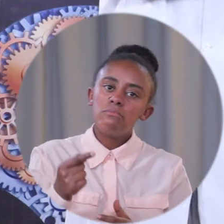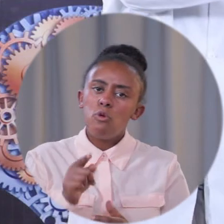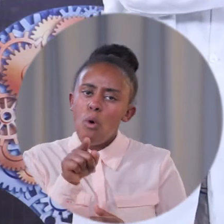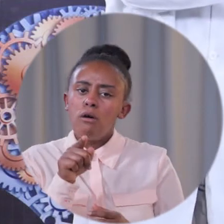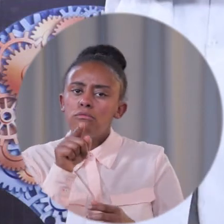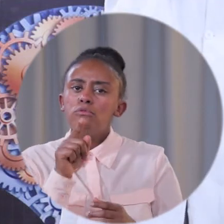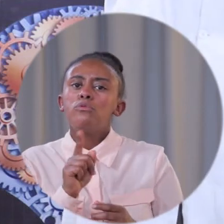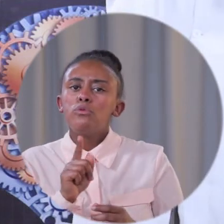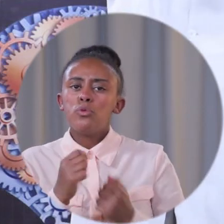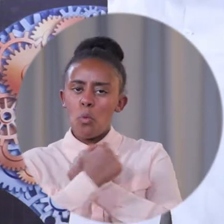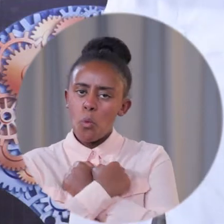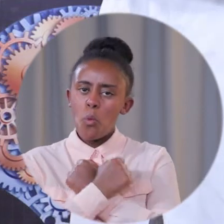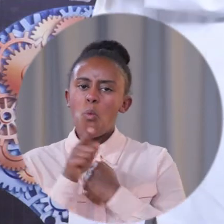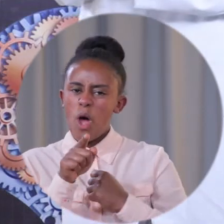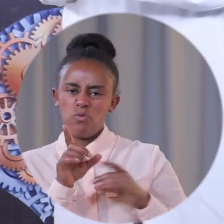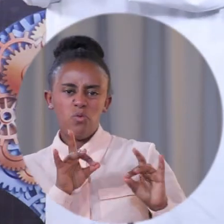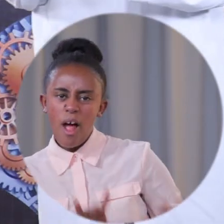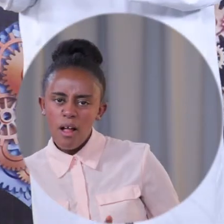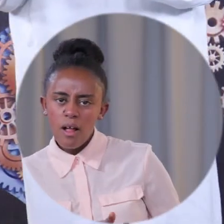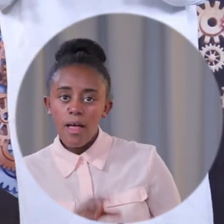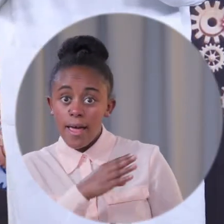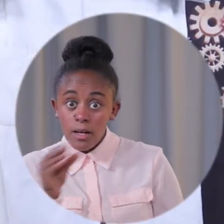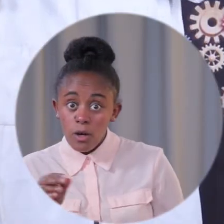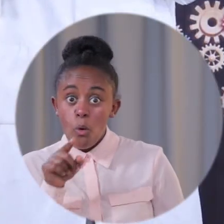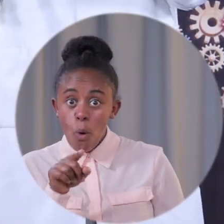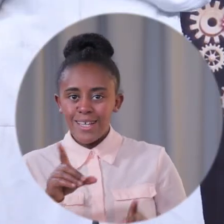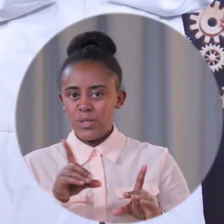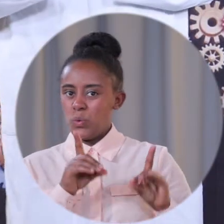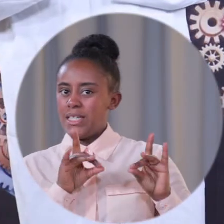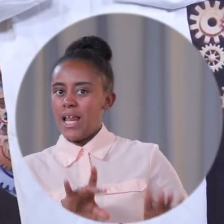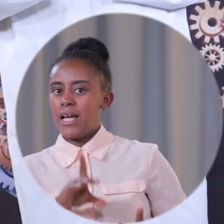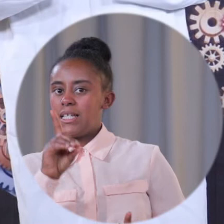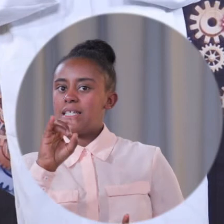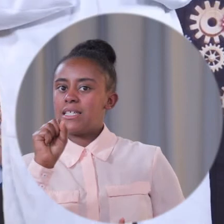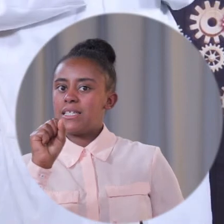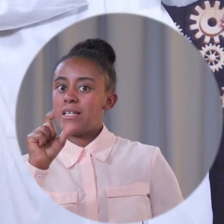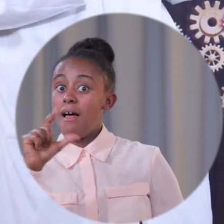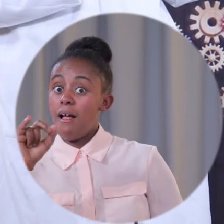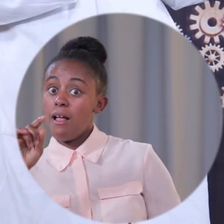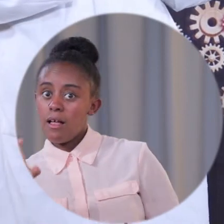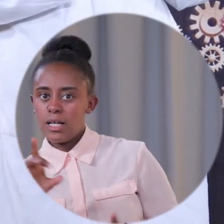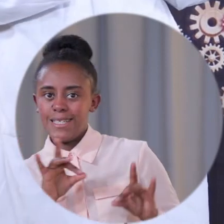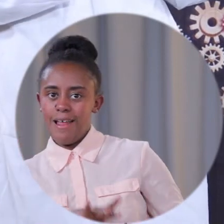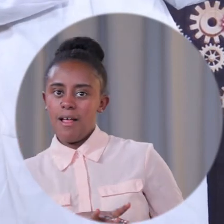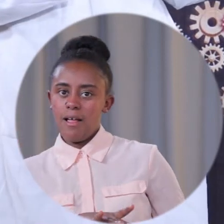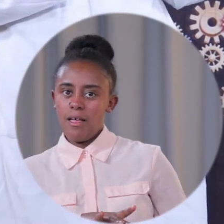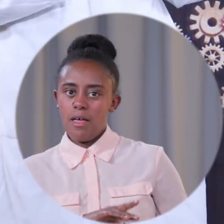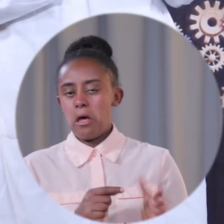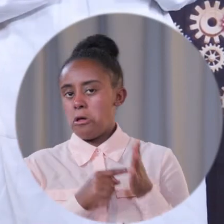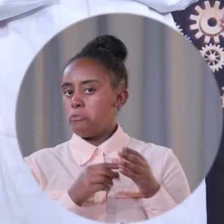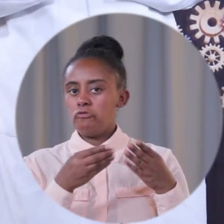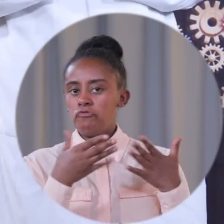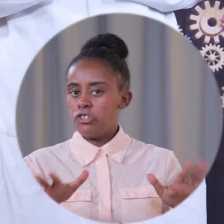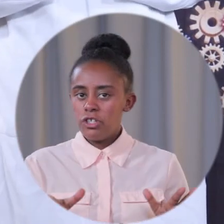you like, what you do not like, and what you dislike. Examples are given over there.